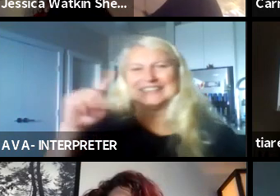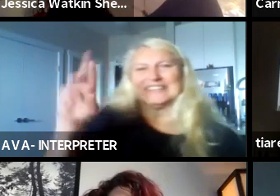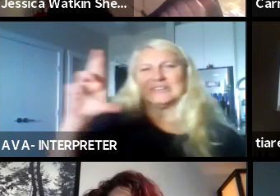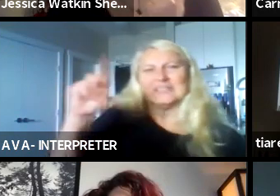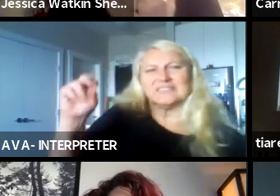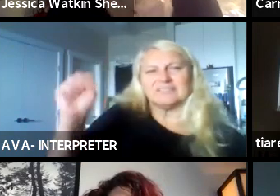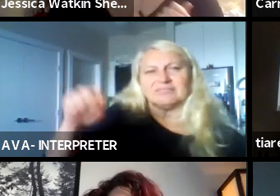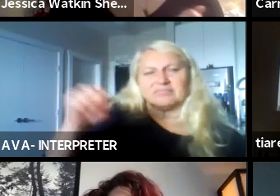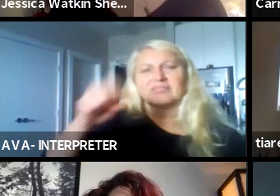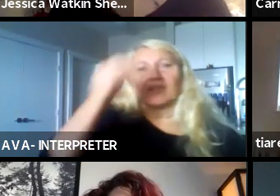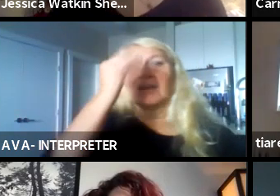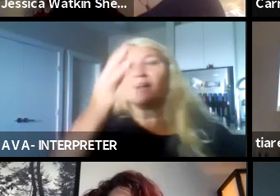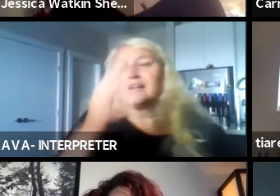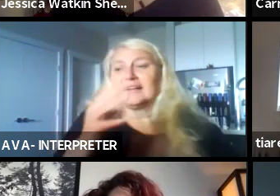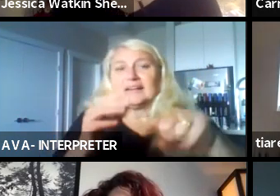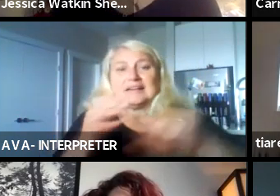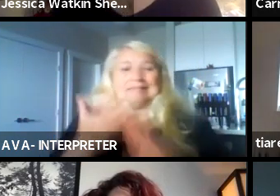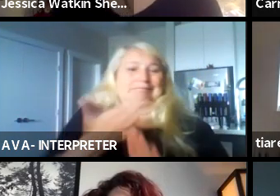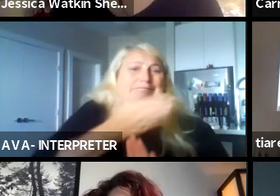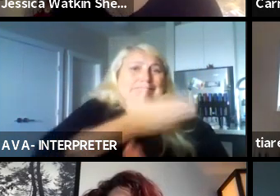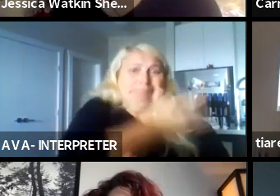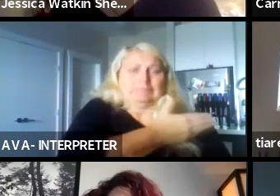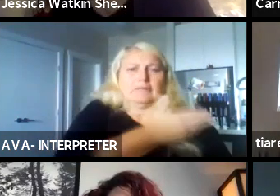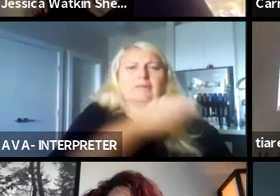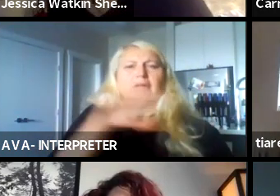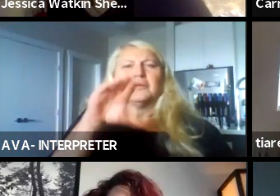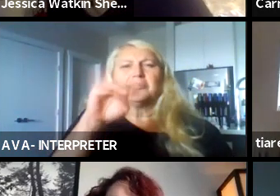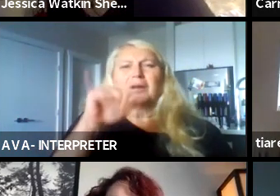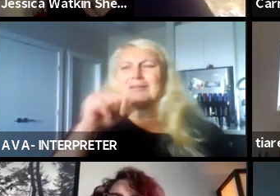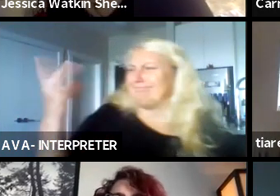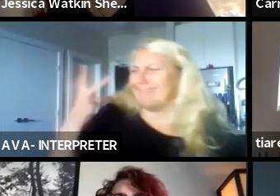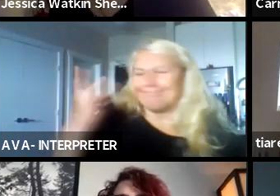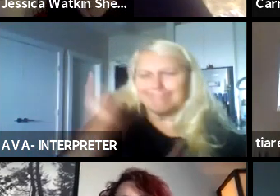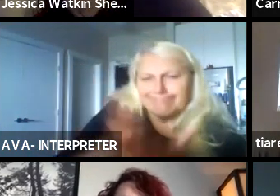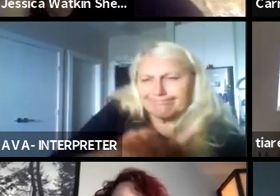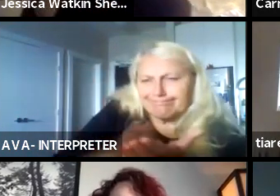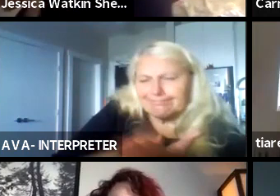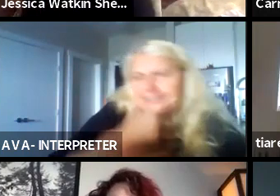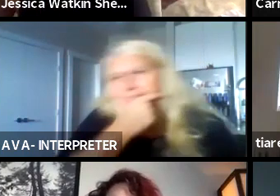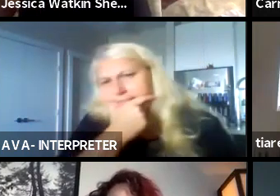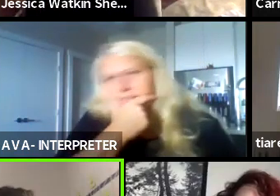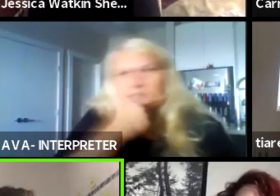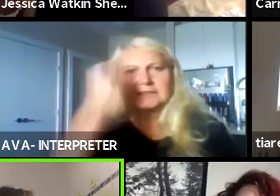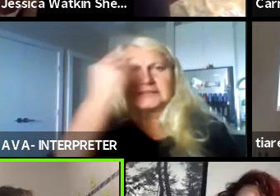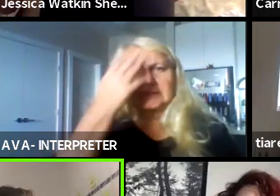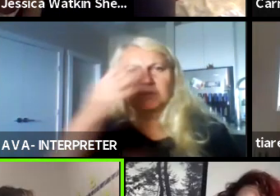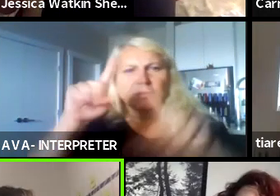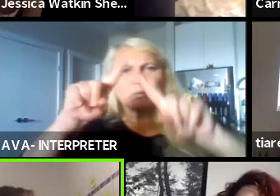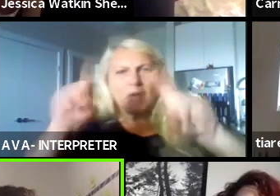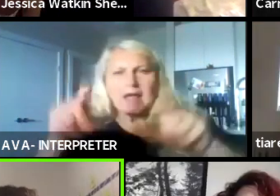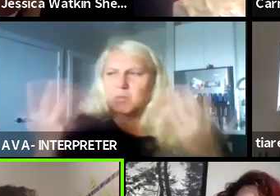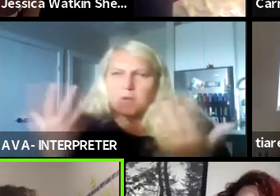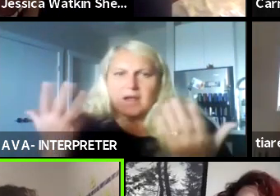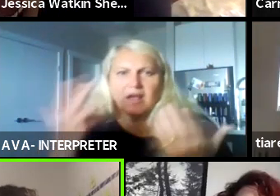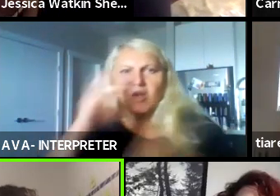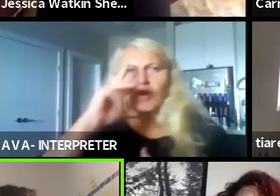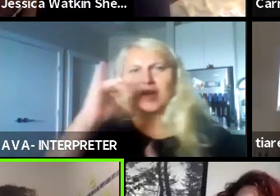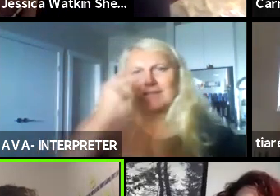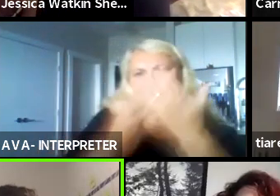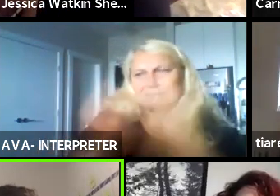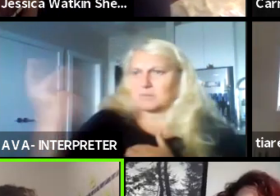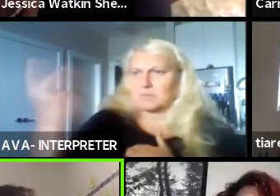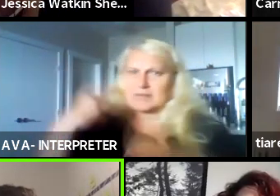I, coming into this about what those questions might be, and they have really flourished in communication